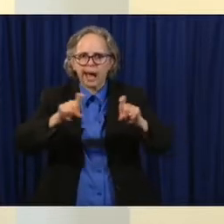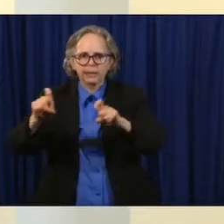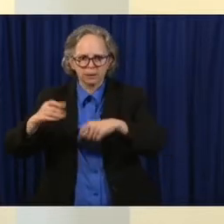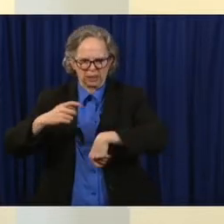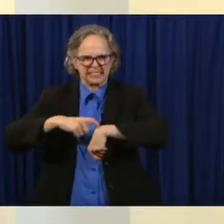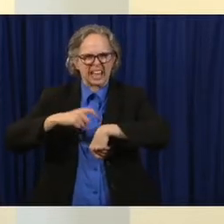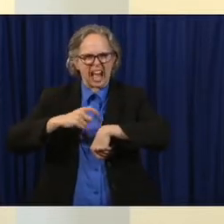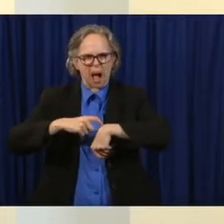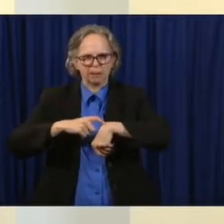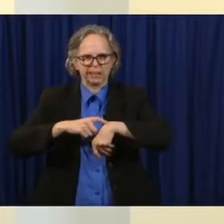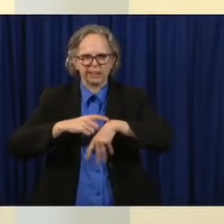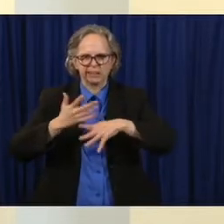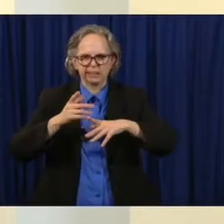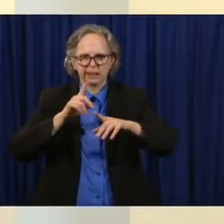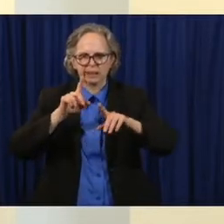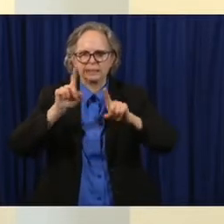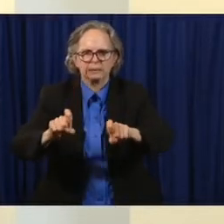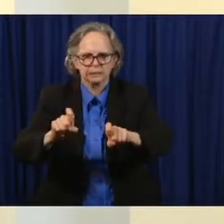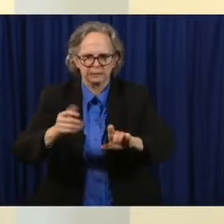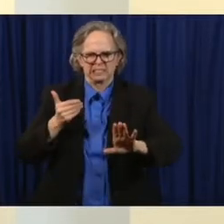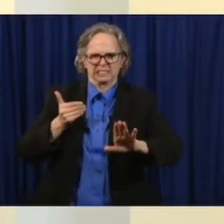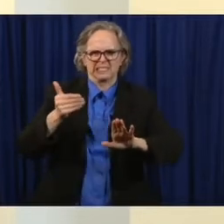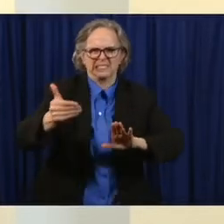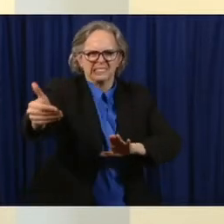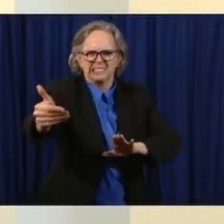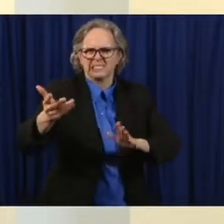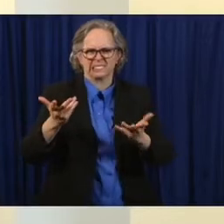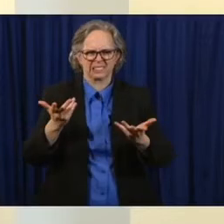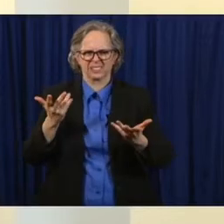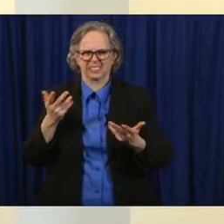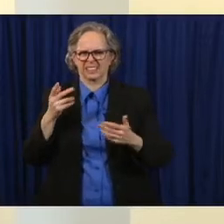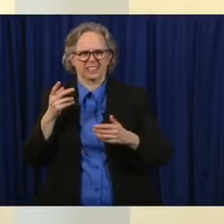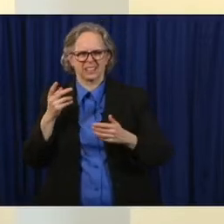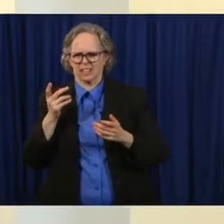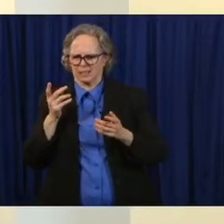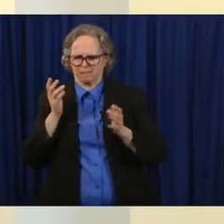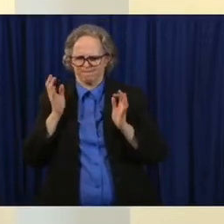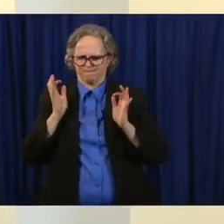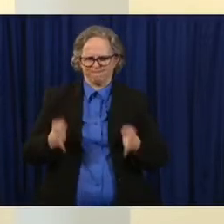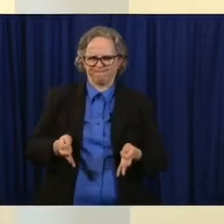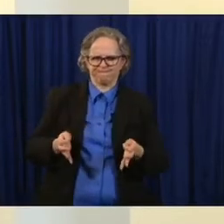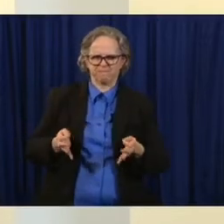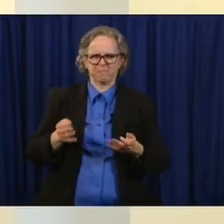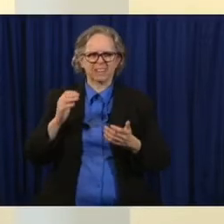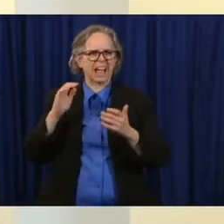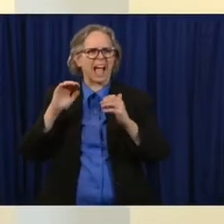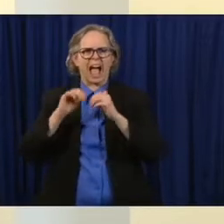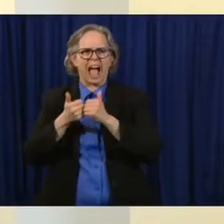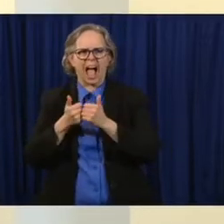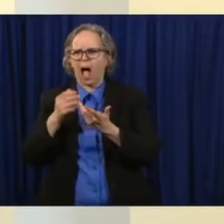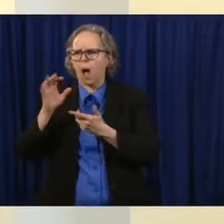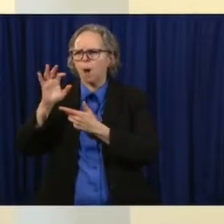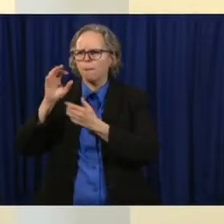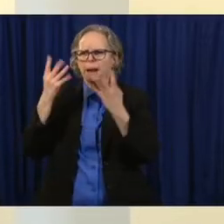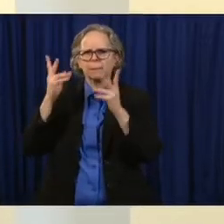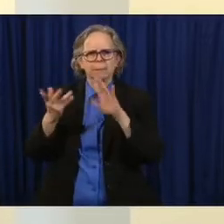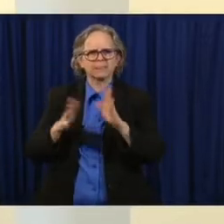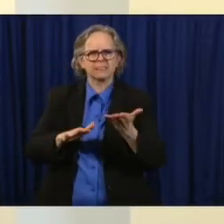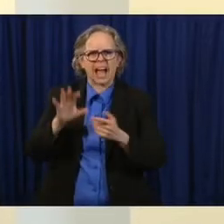any conclusions about fatality rates in this country. Thank you.